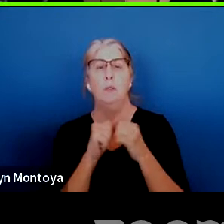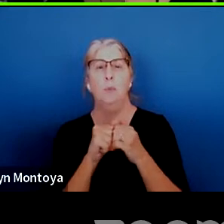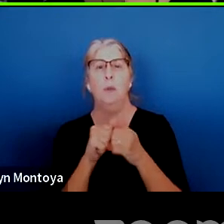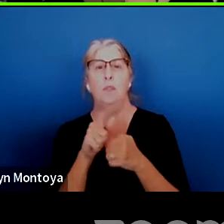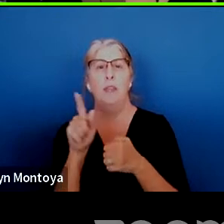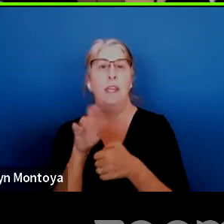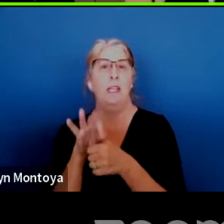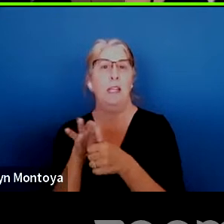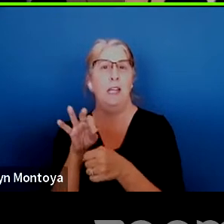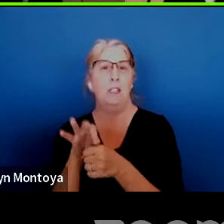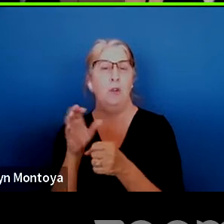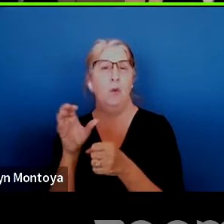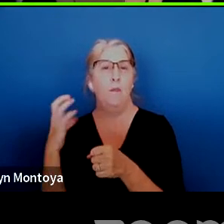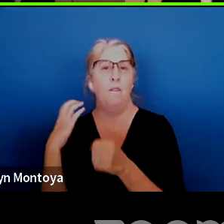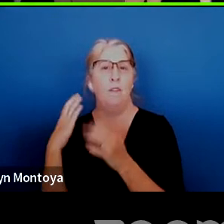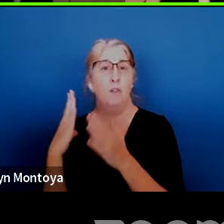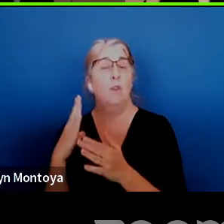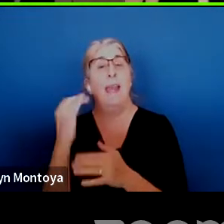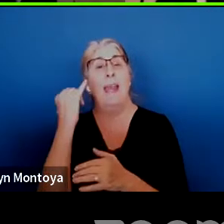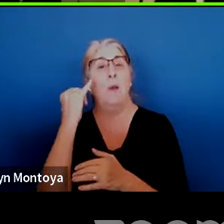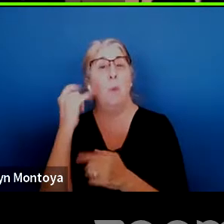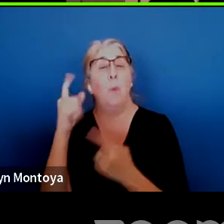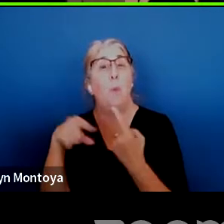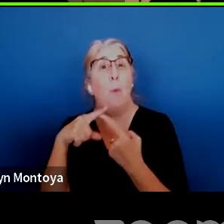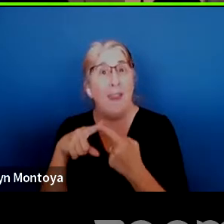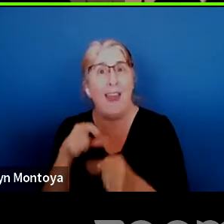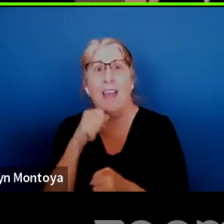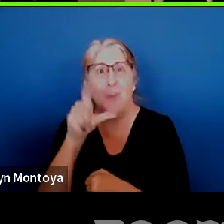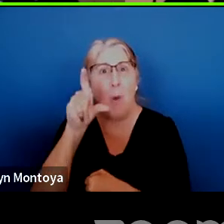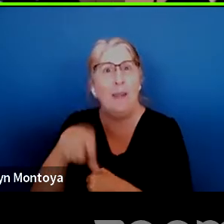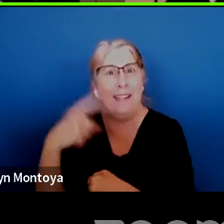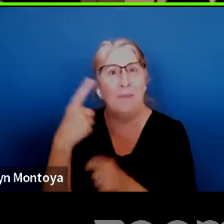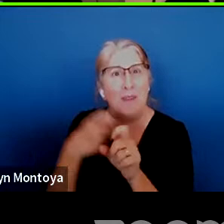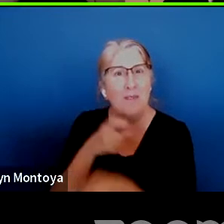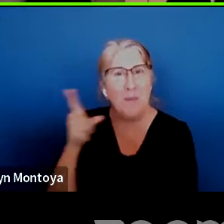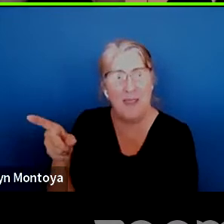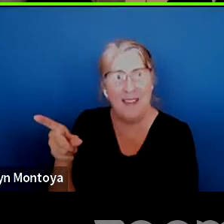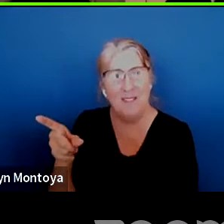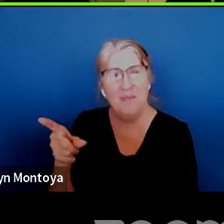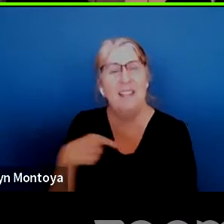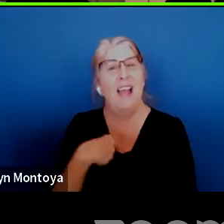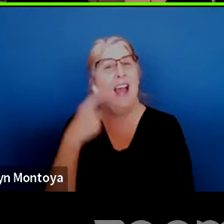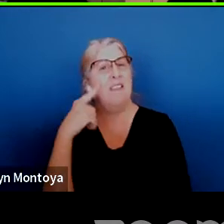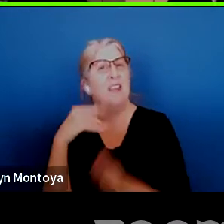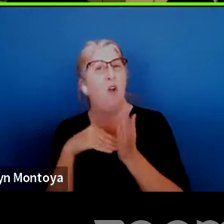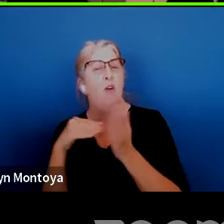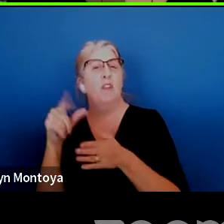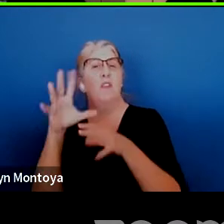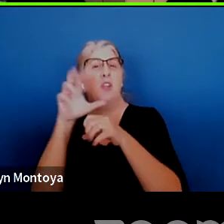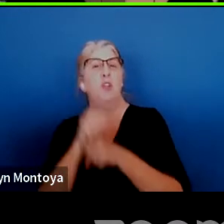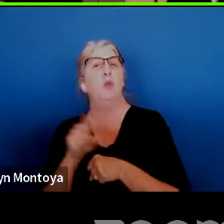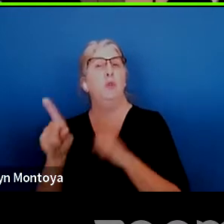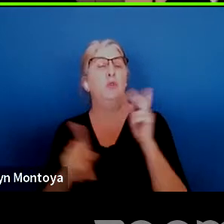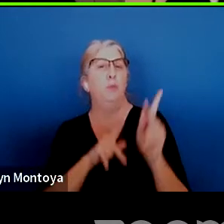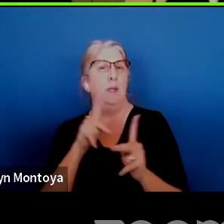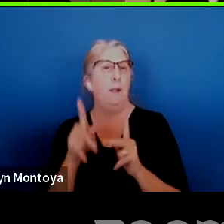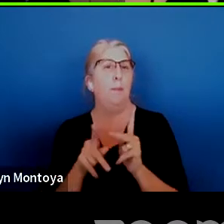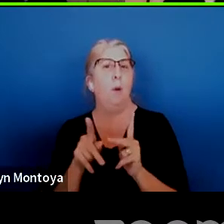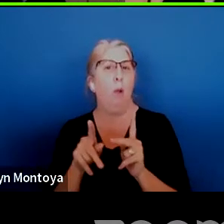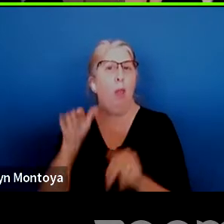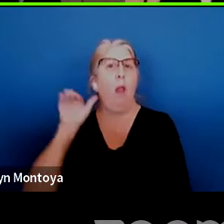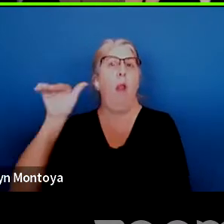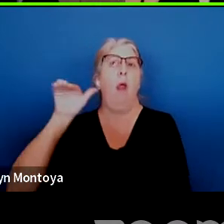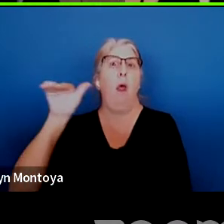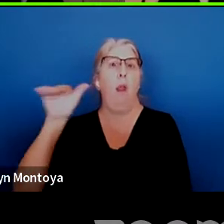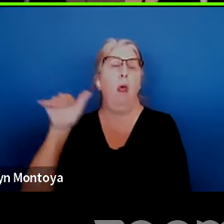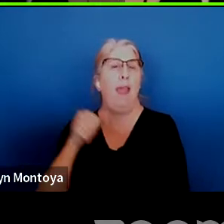officials when I don't need something from them, because I think so often elected officials are used to people, advocates,